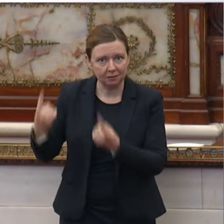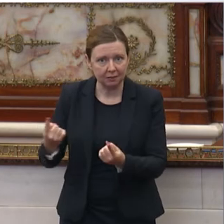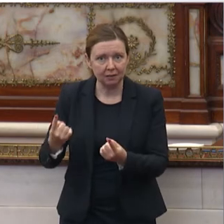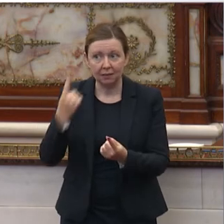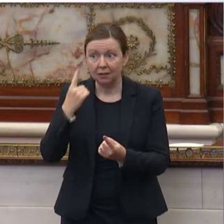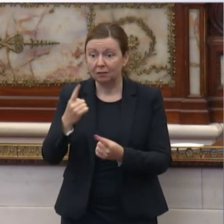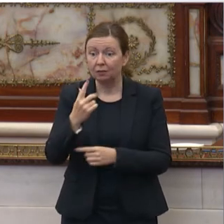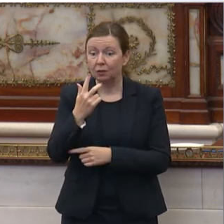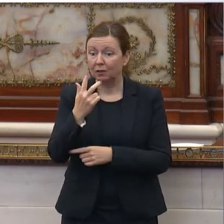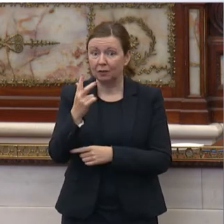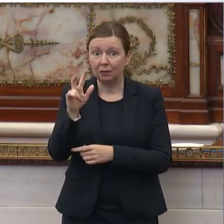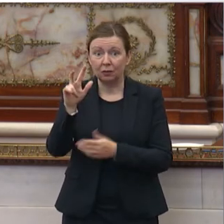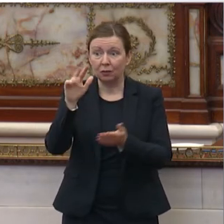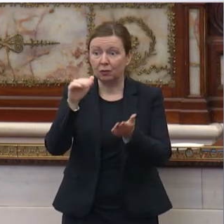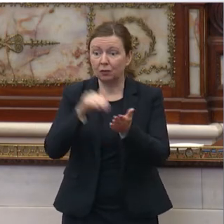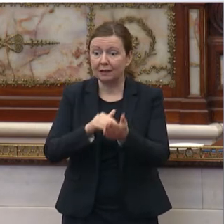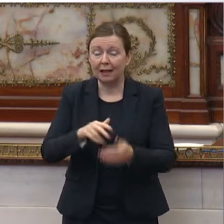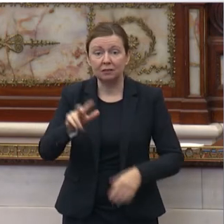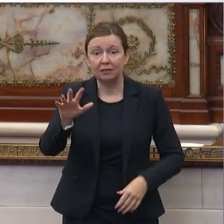for